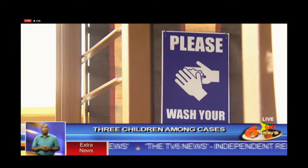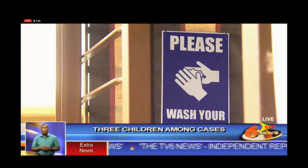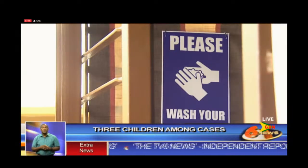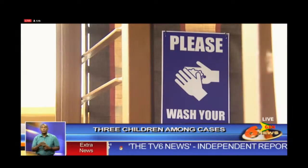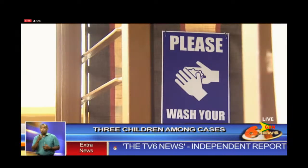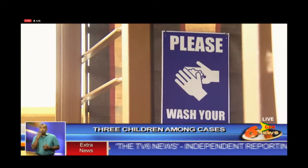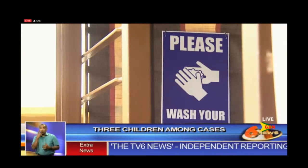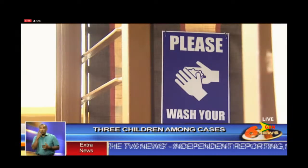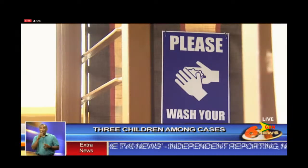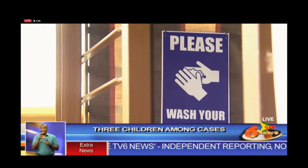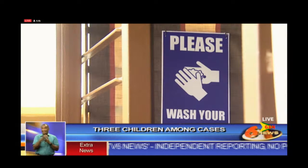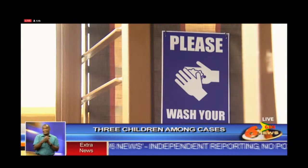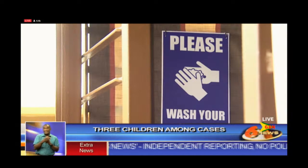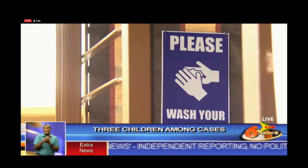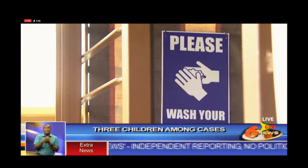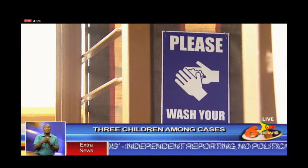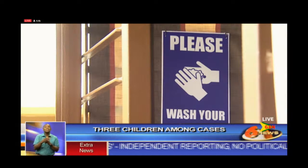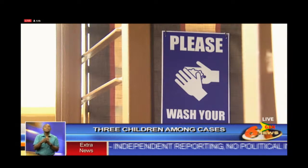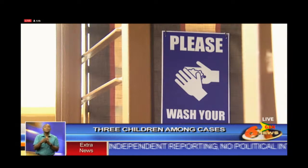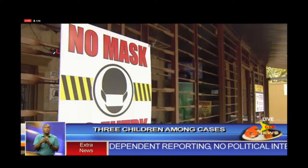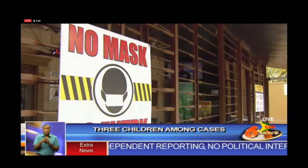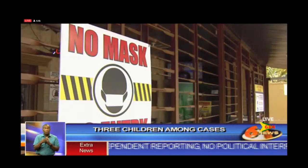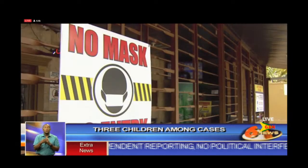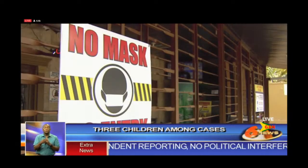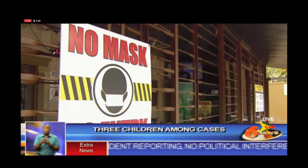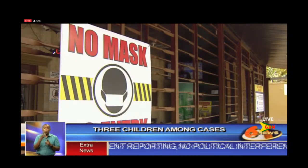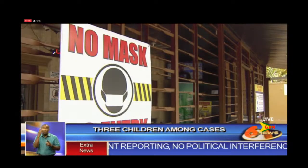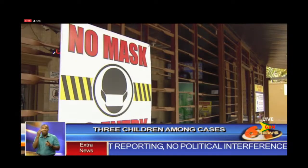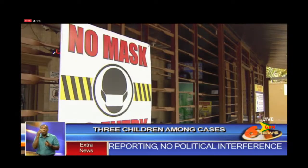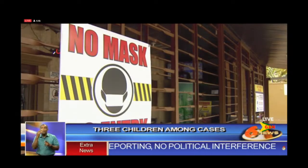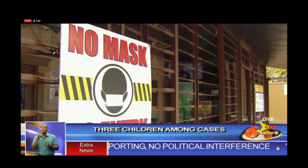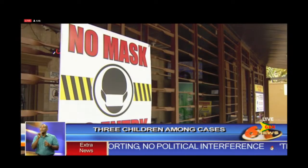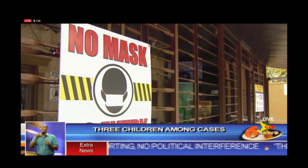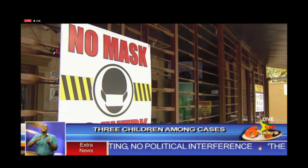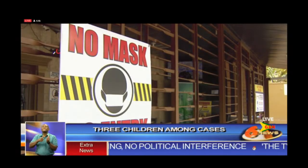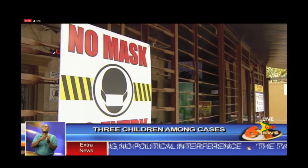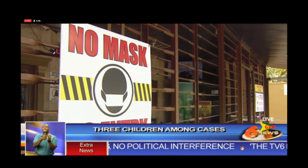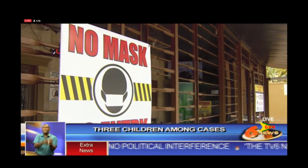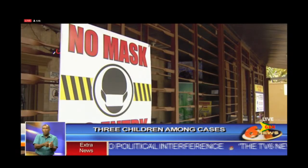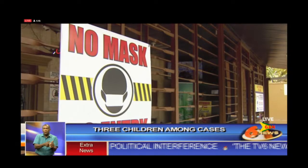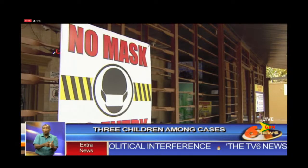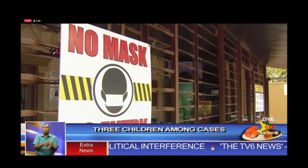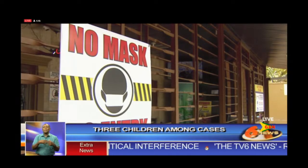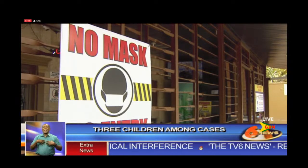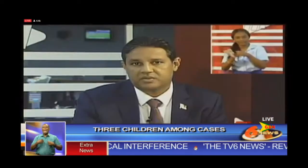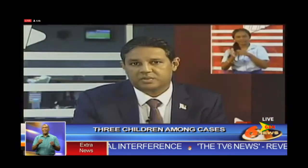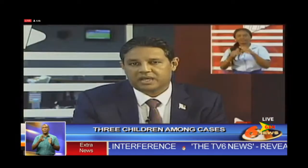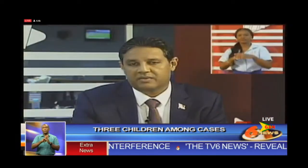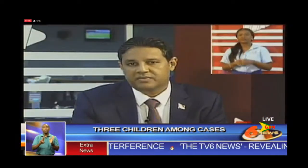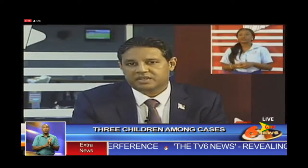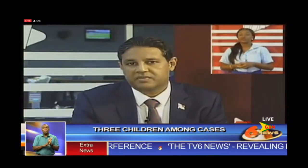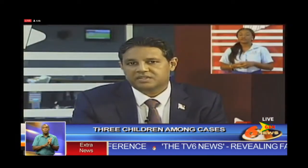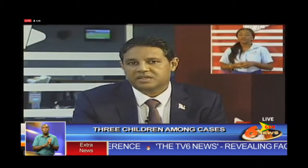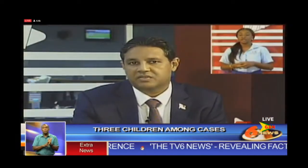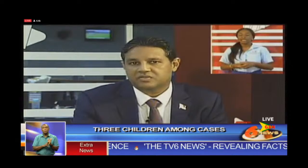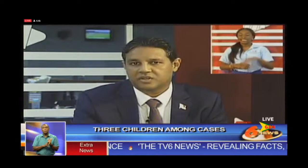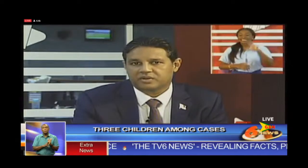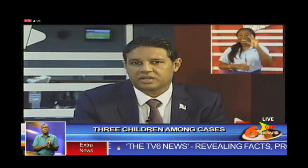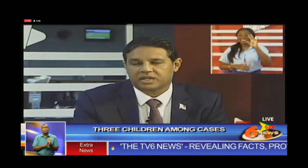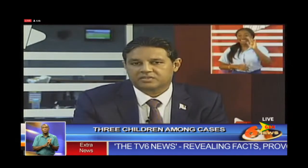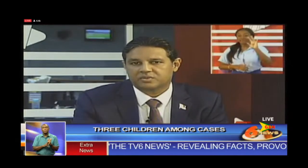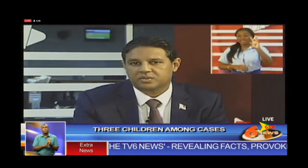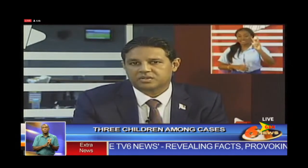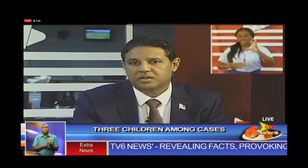cases, having not abided by the health protocols, have the ability to impact hundreds of persons. We have 76